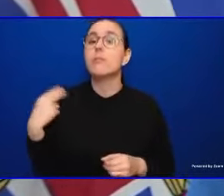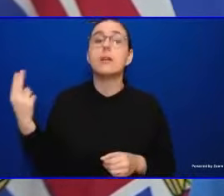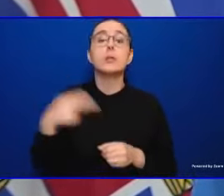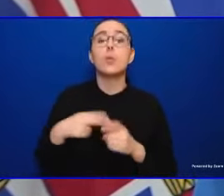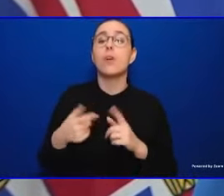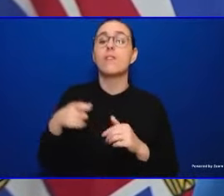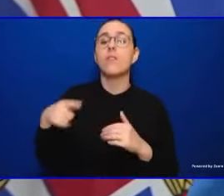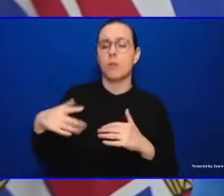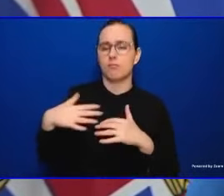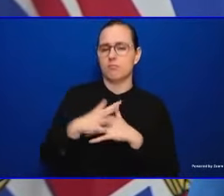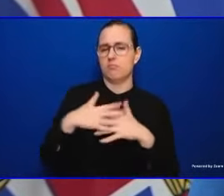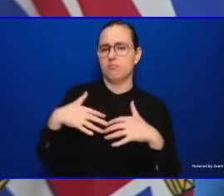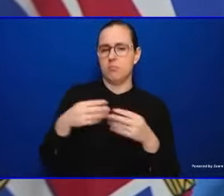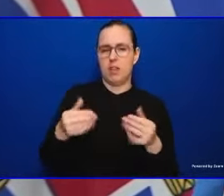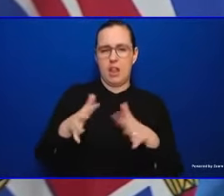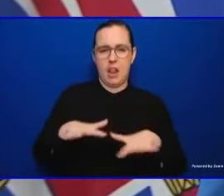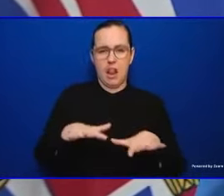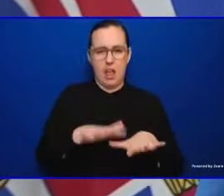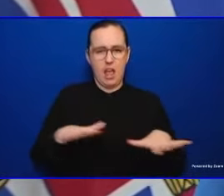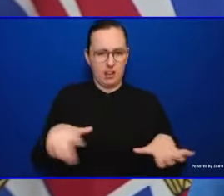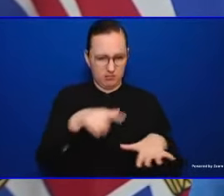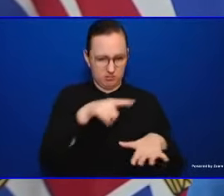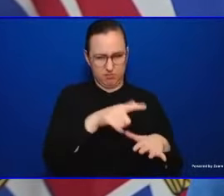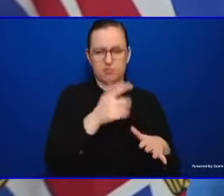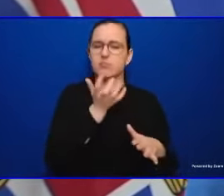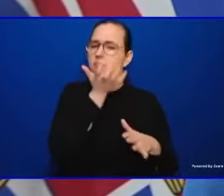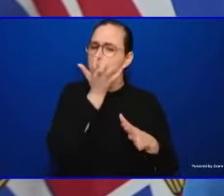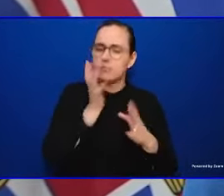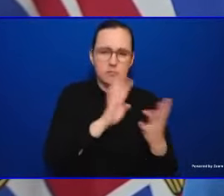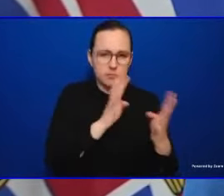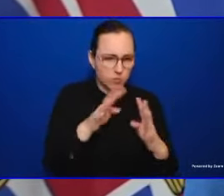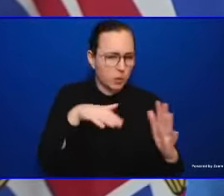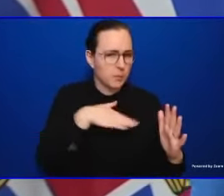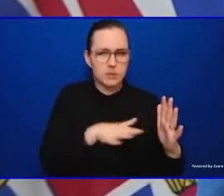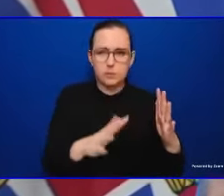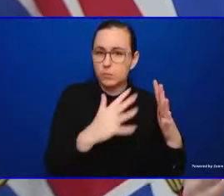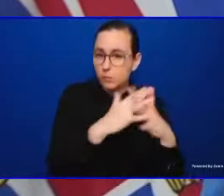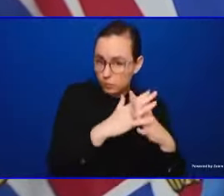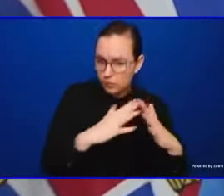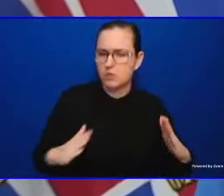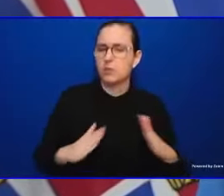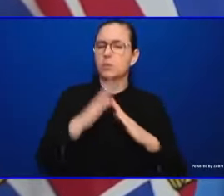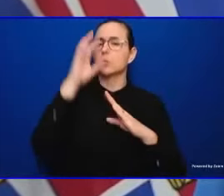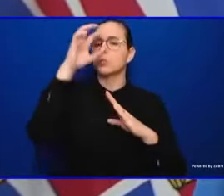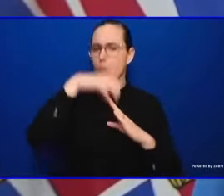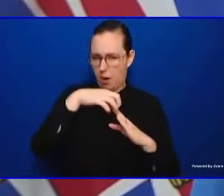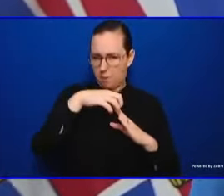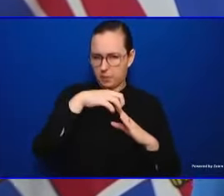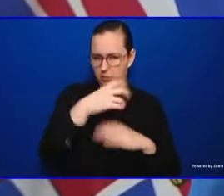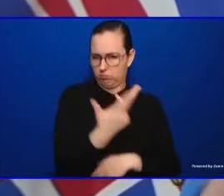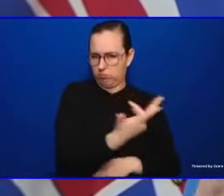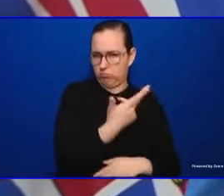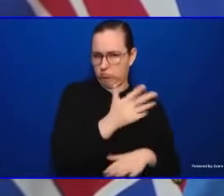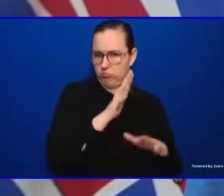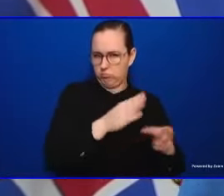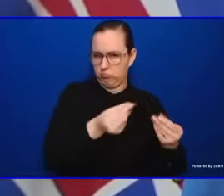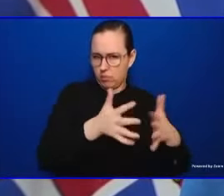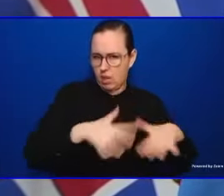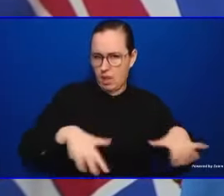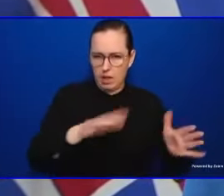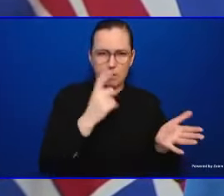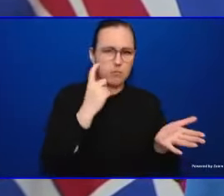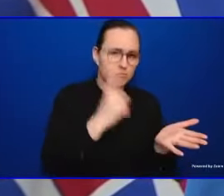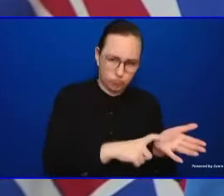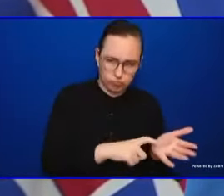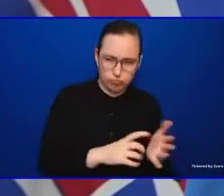just to start by acknowledging that, you know, we've all been living through this pandemic for now what feels like a lifetime, and yet here we find